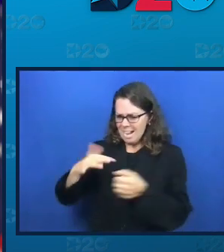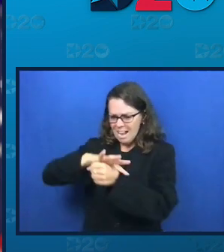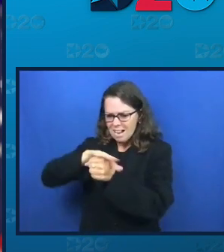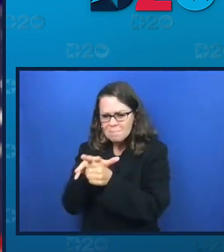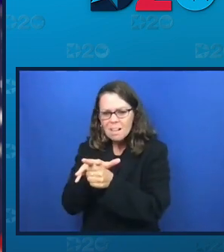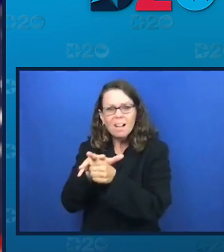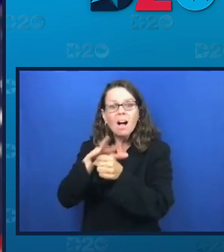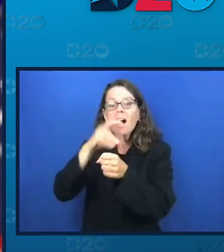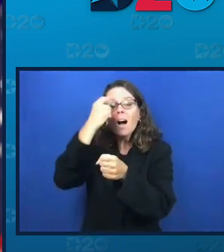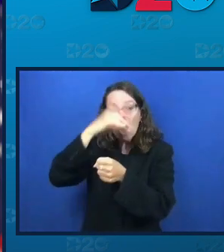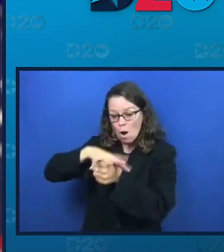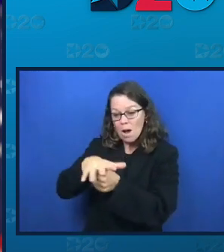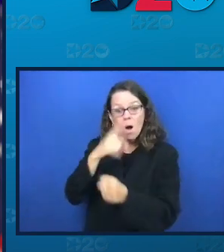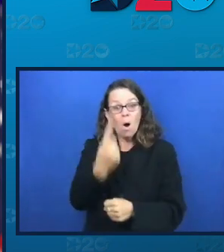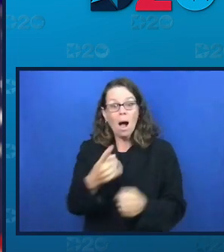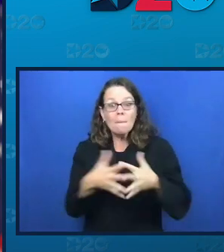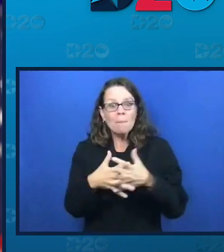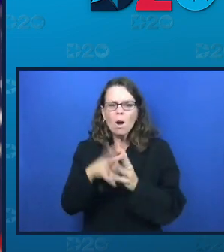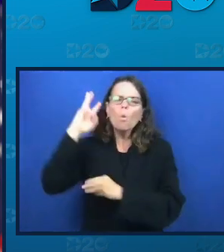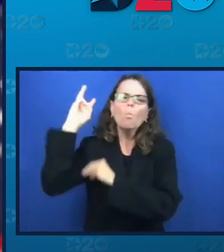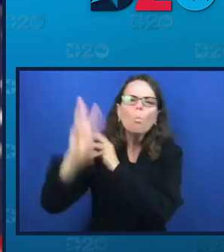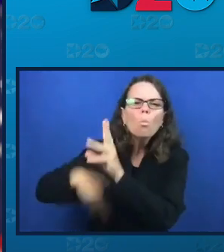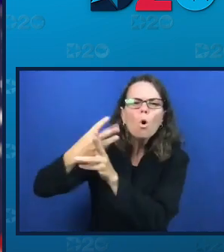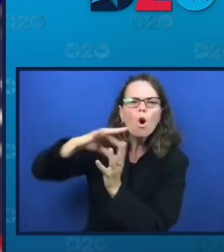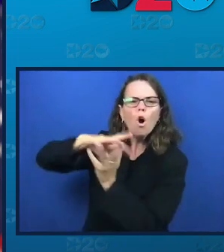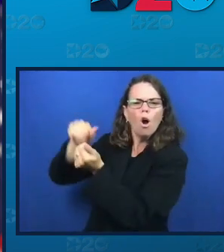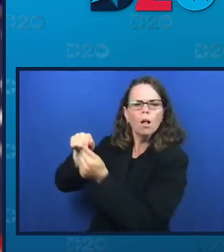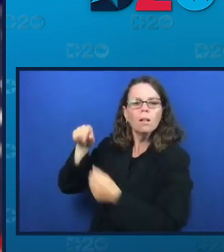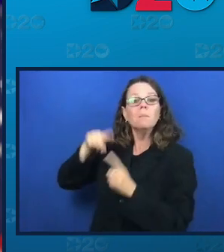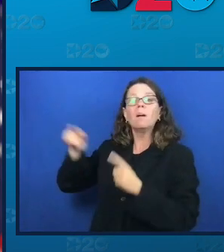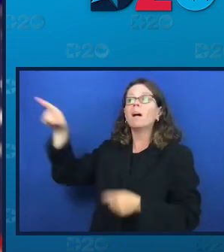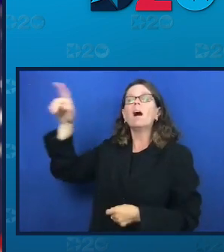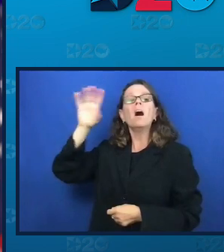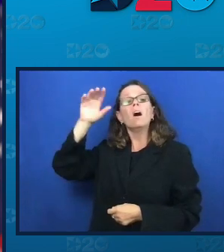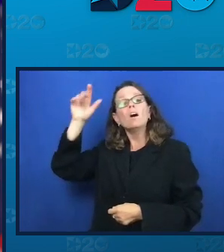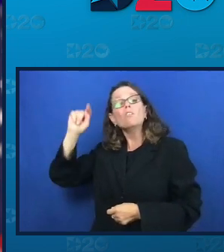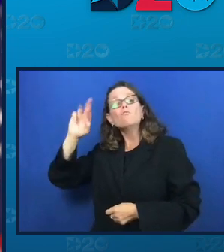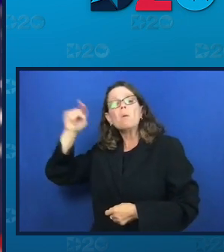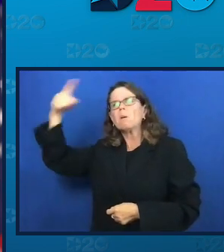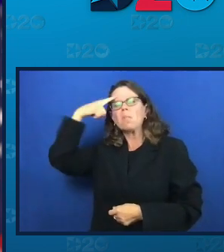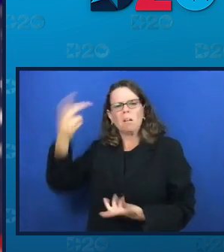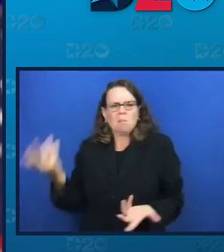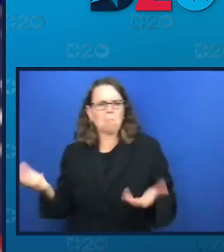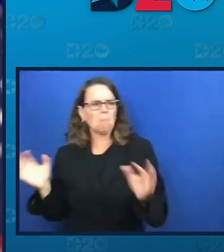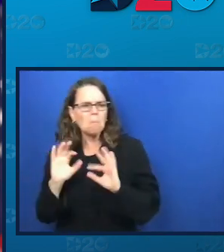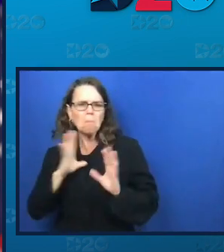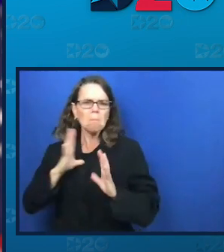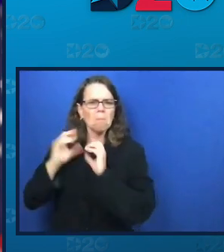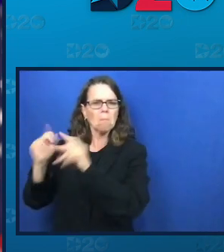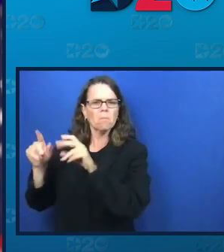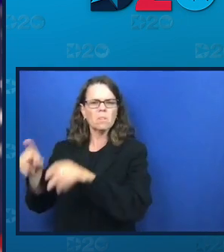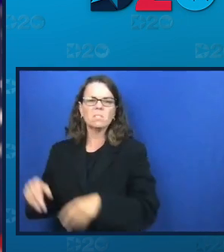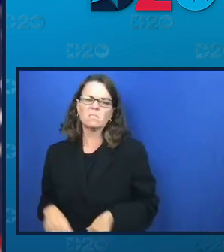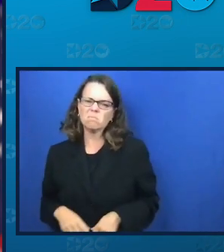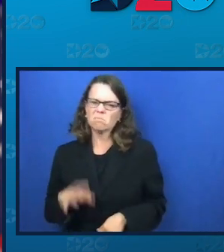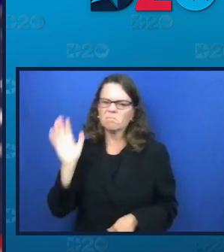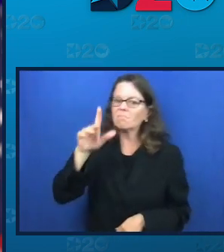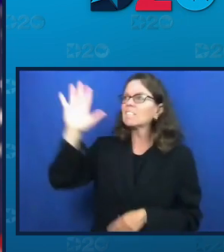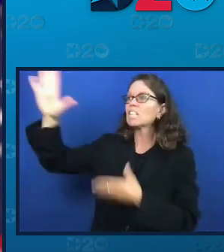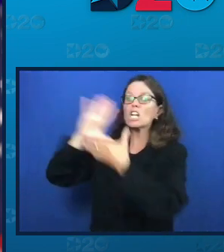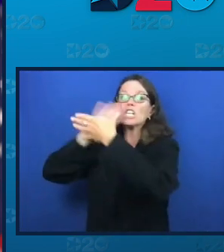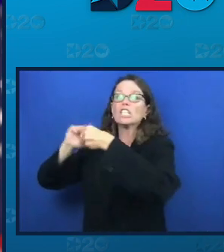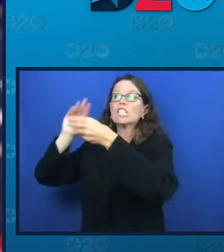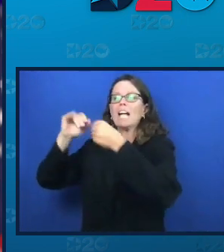threat, ignoring science, and recommending quack cures, which let COVID-19 spread much faster than it should